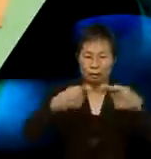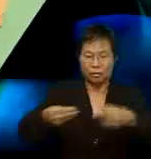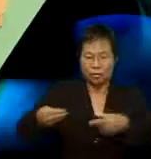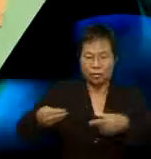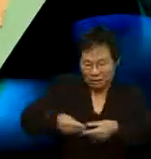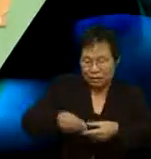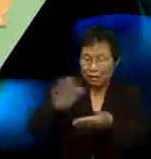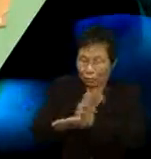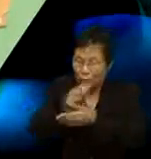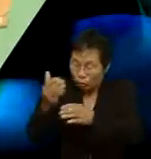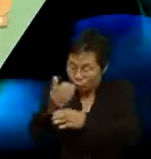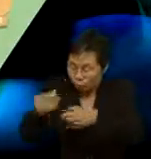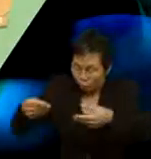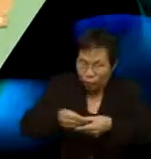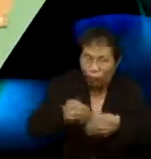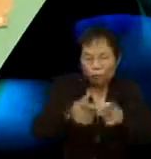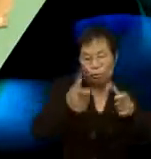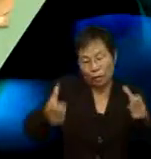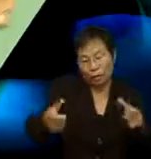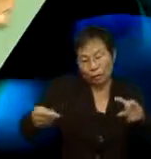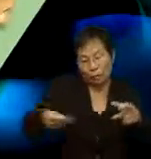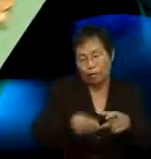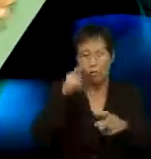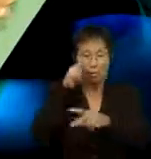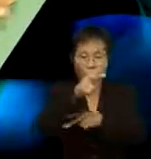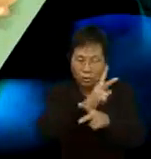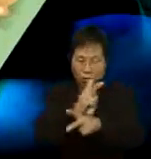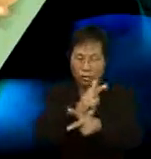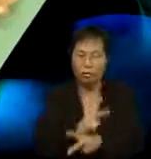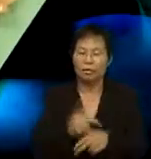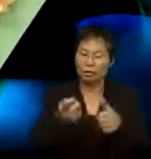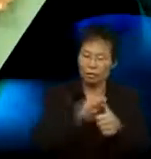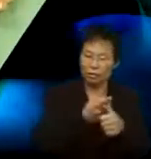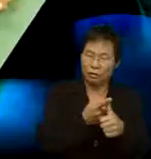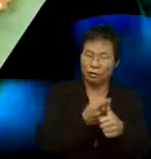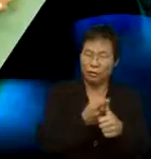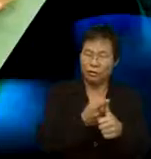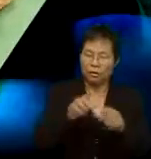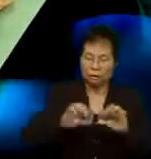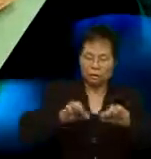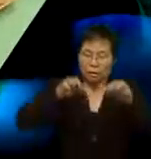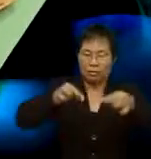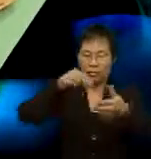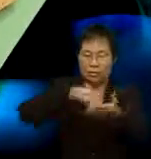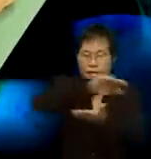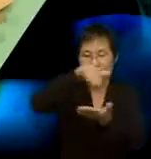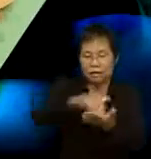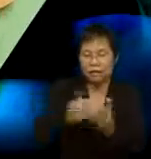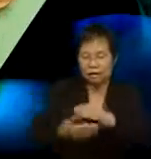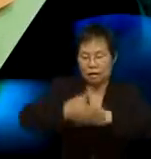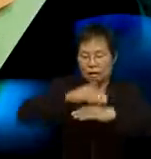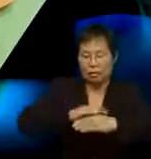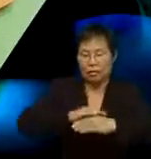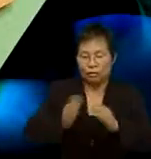small folded piece into the bigger one. Watch carefully. First, you've got to lift up this center covering